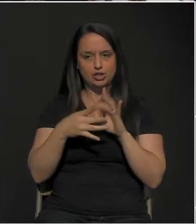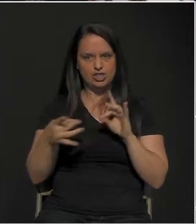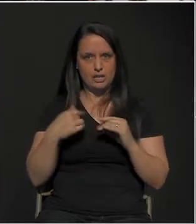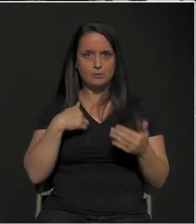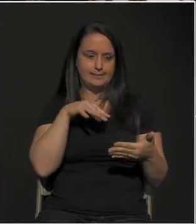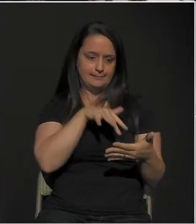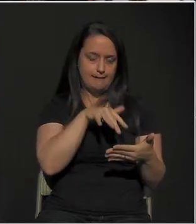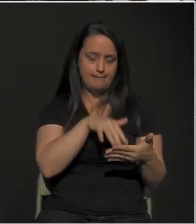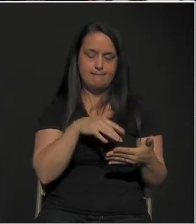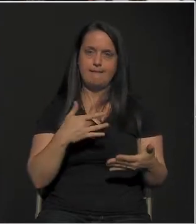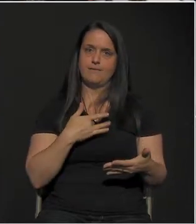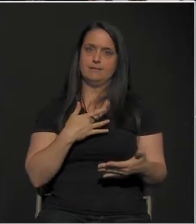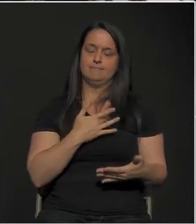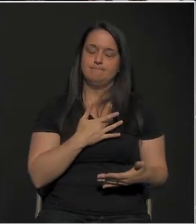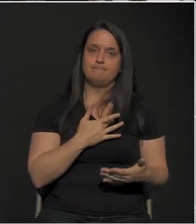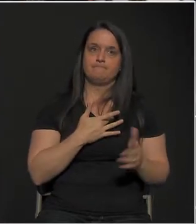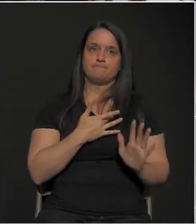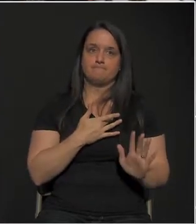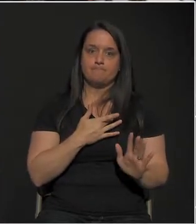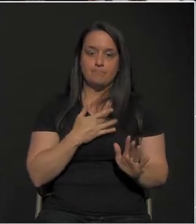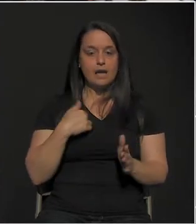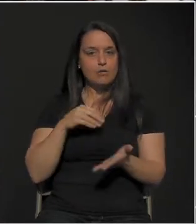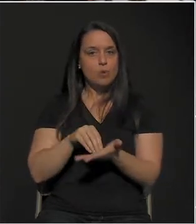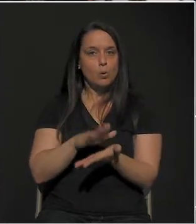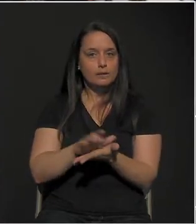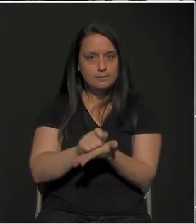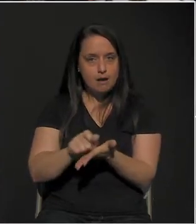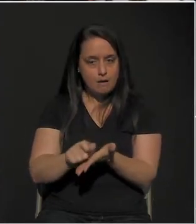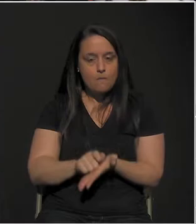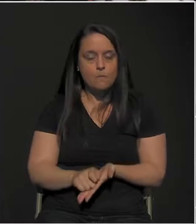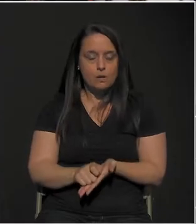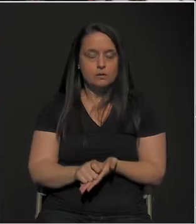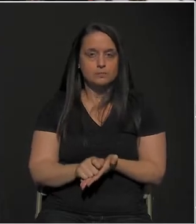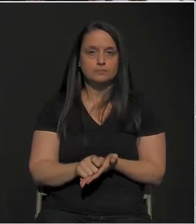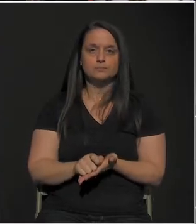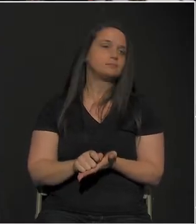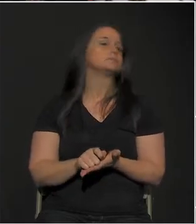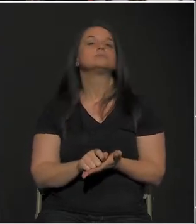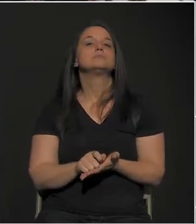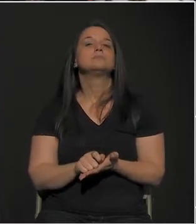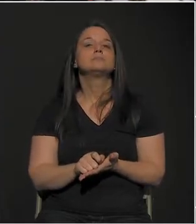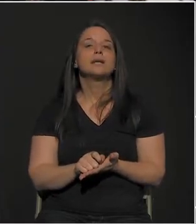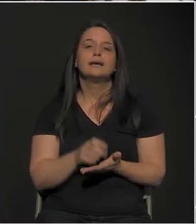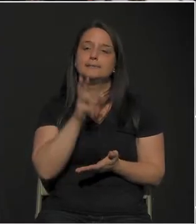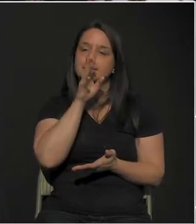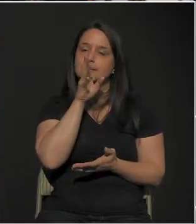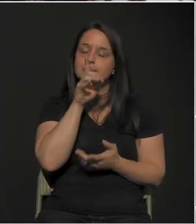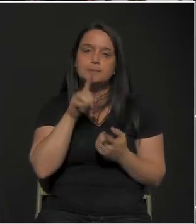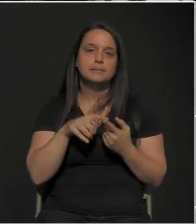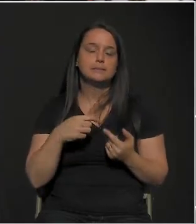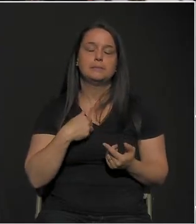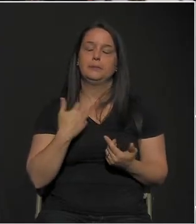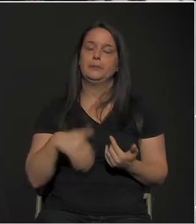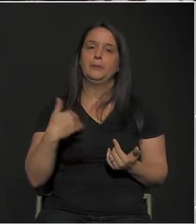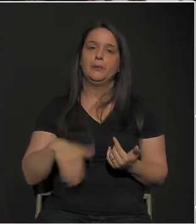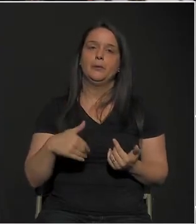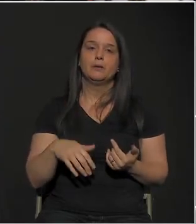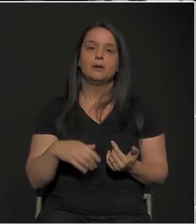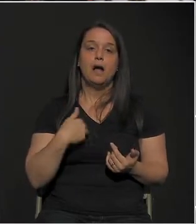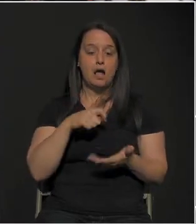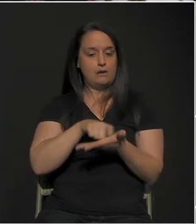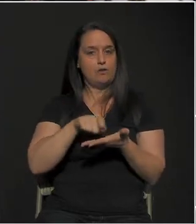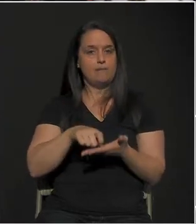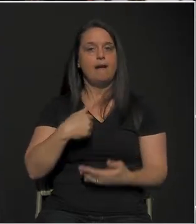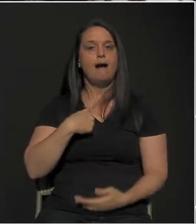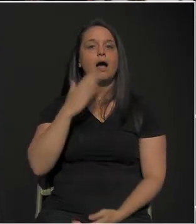felt convicted. And I wrote this down in my notes and it speaks to me and it struck me. I wrote down, I